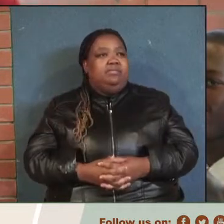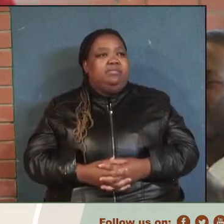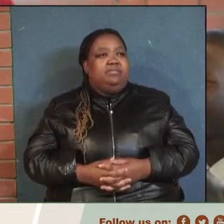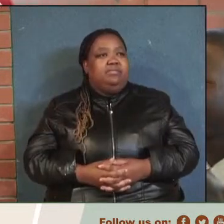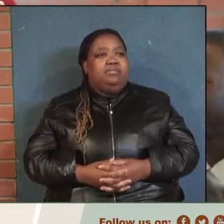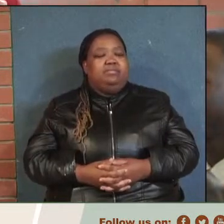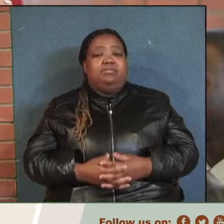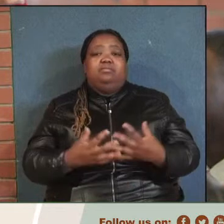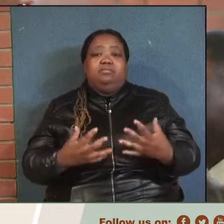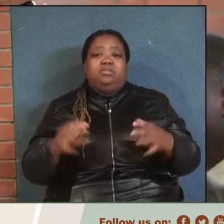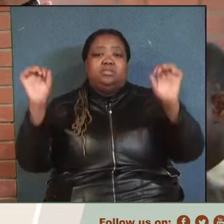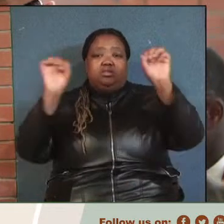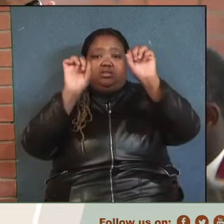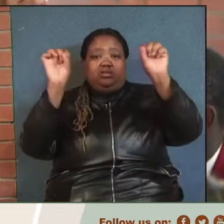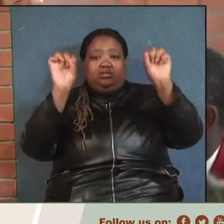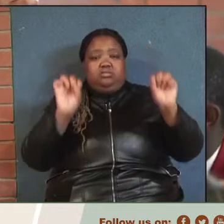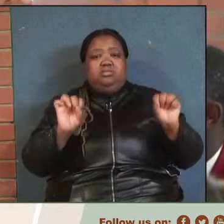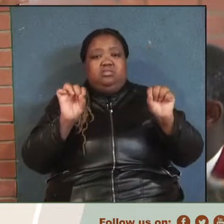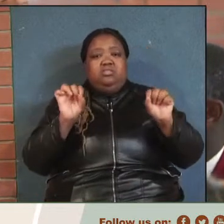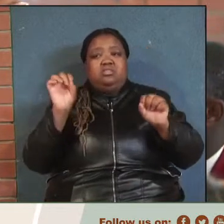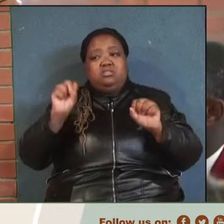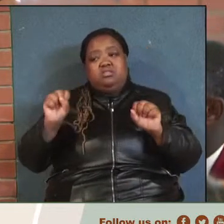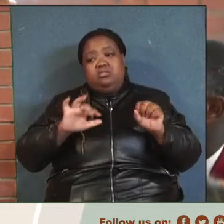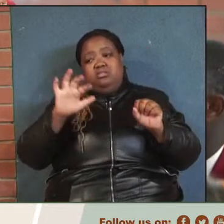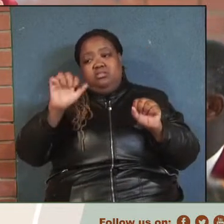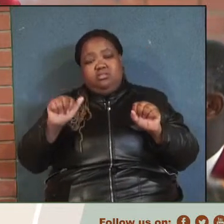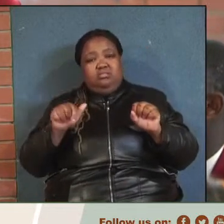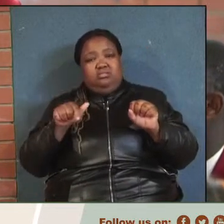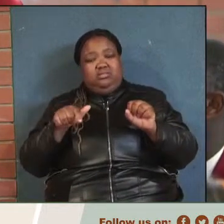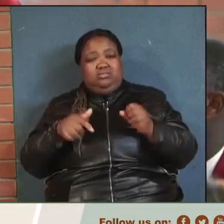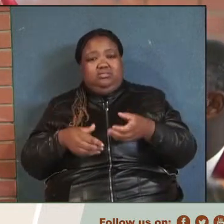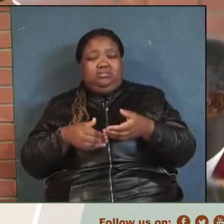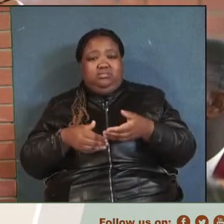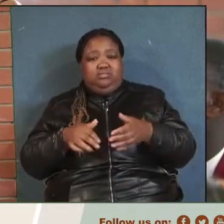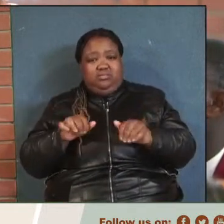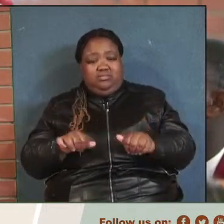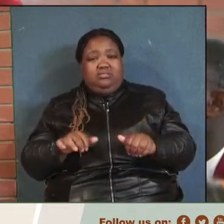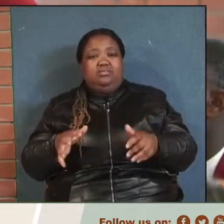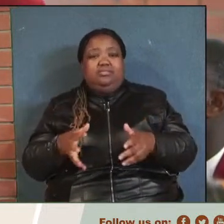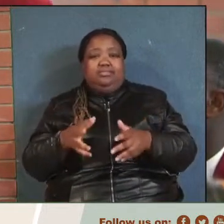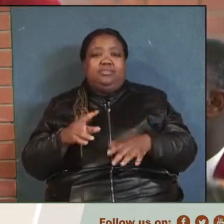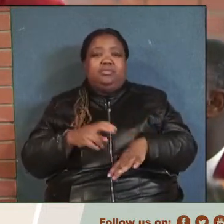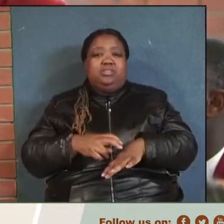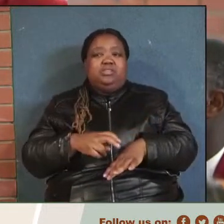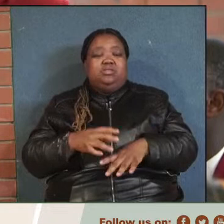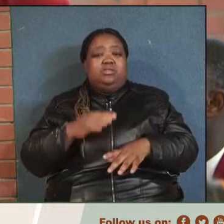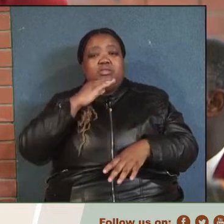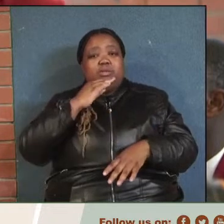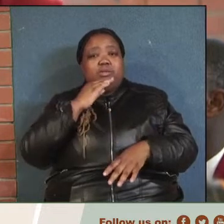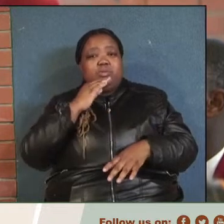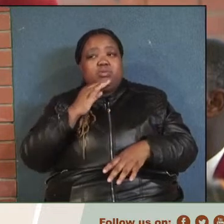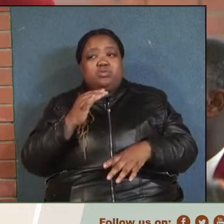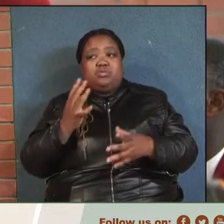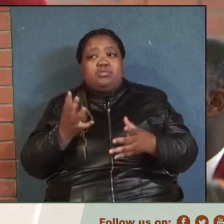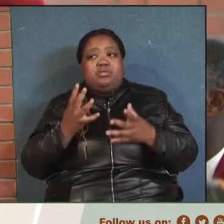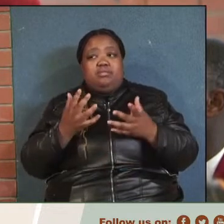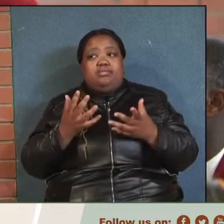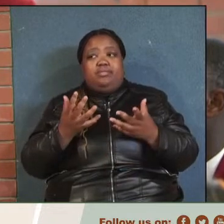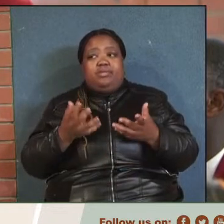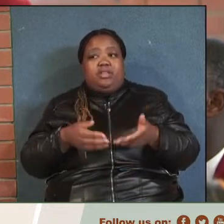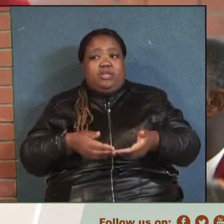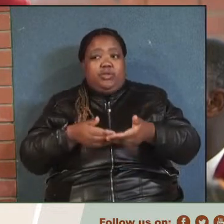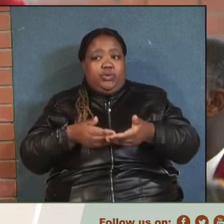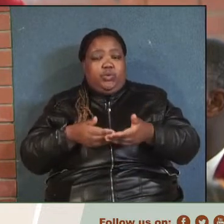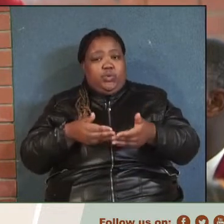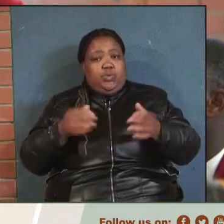The system requires South African documentation, asylum or visa related. Therefore, it means that you cannot school should you be